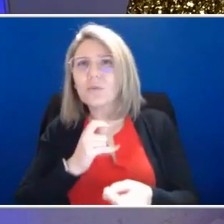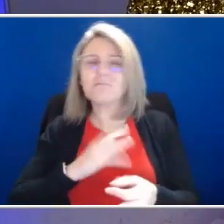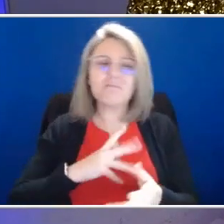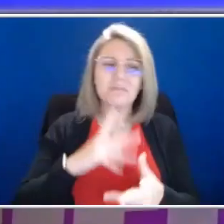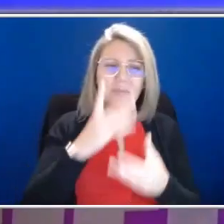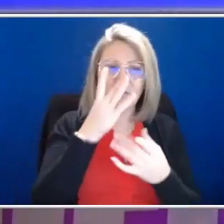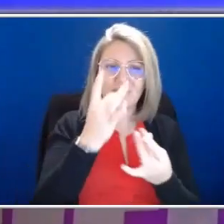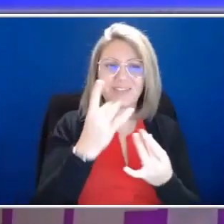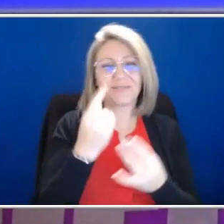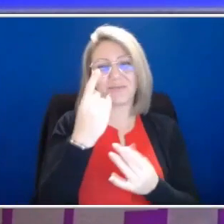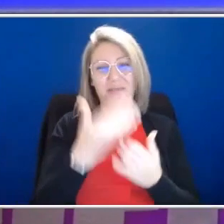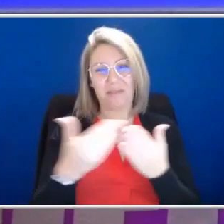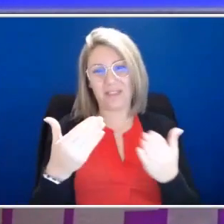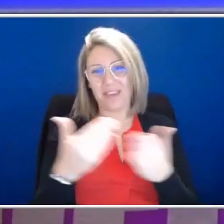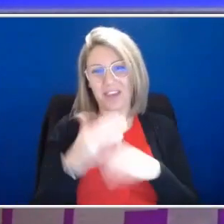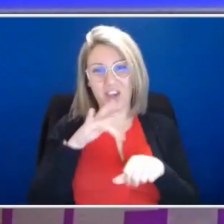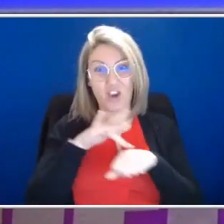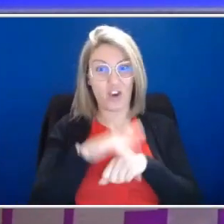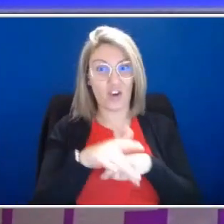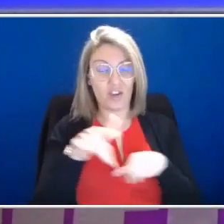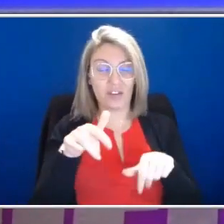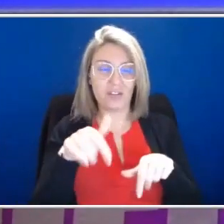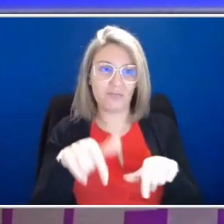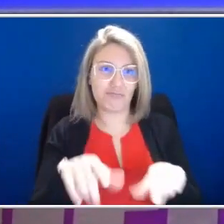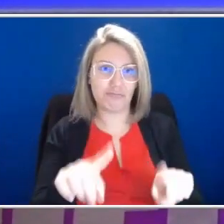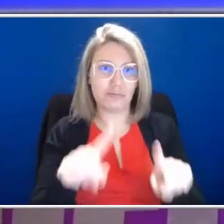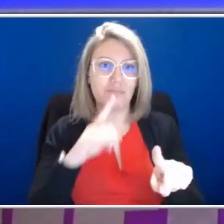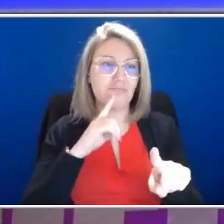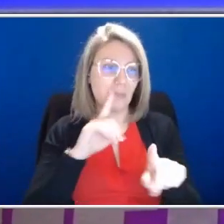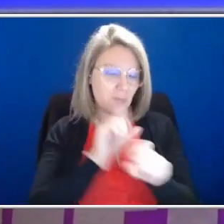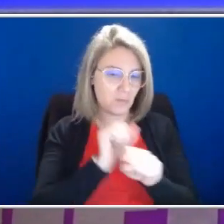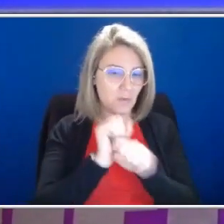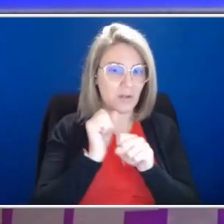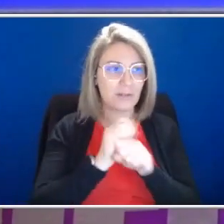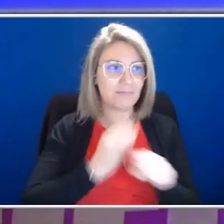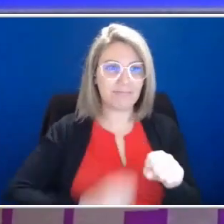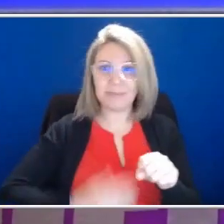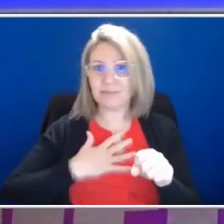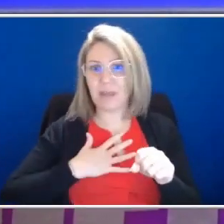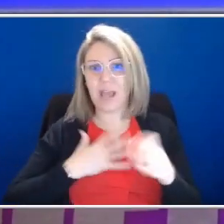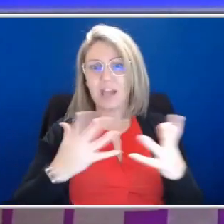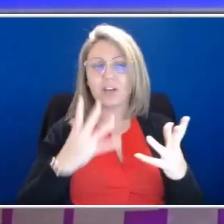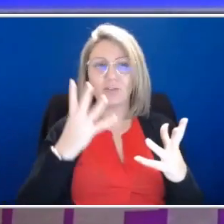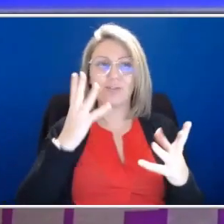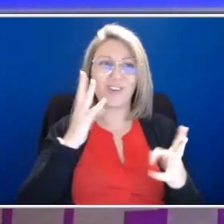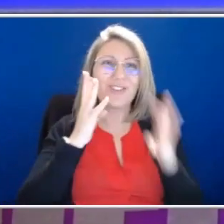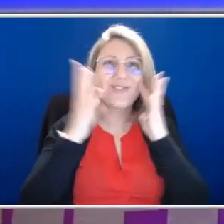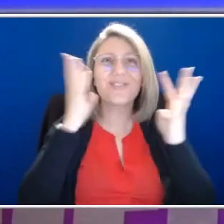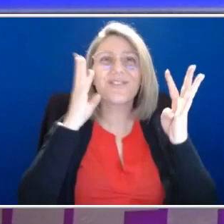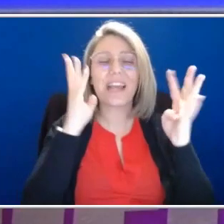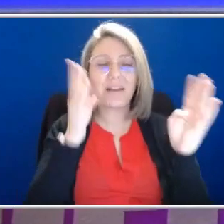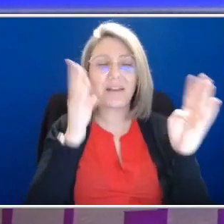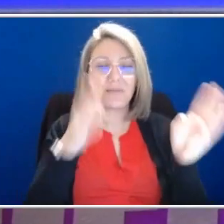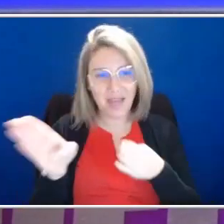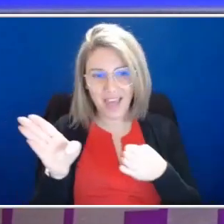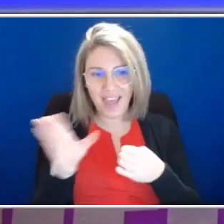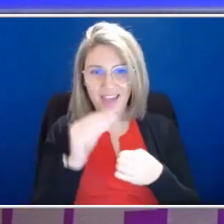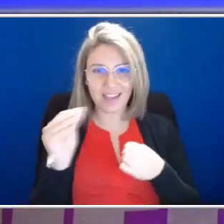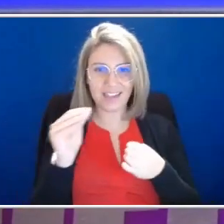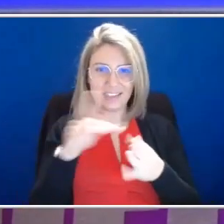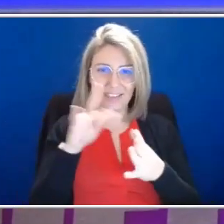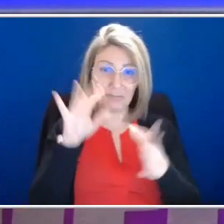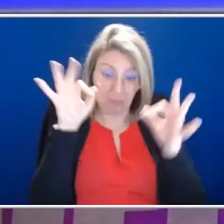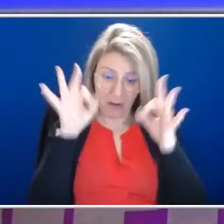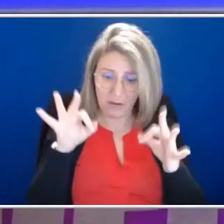the things that early on inspired me to do what I do today. Just the creativity, the planning, and the precision of the work